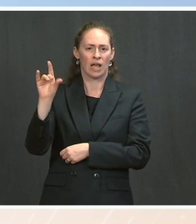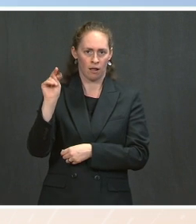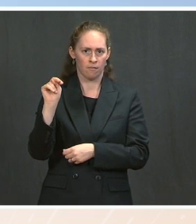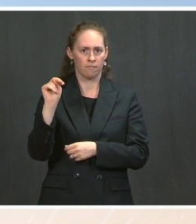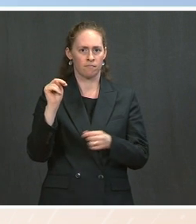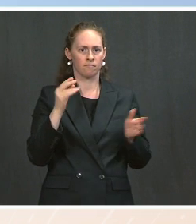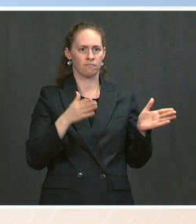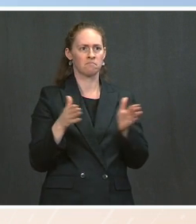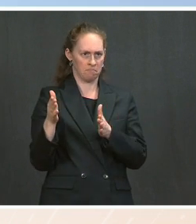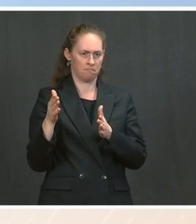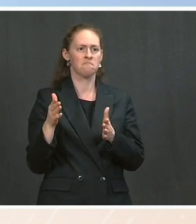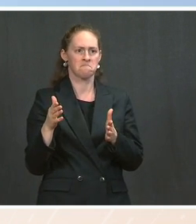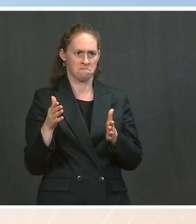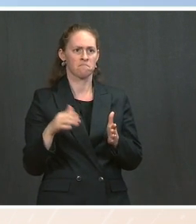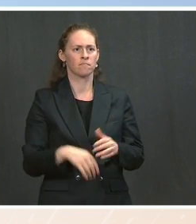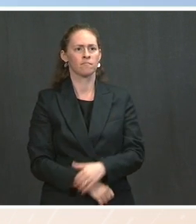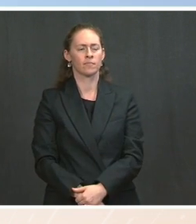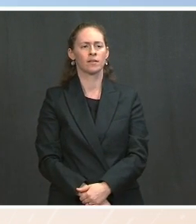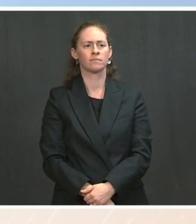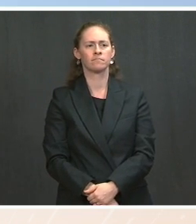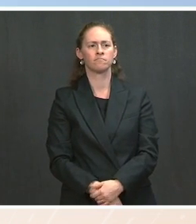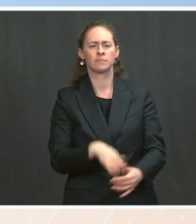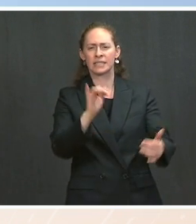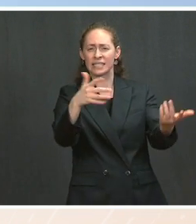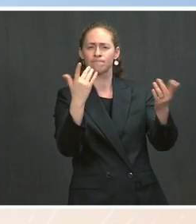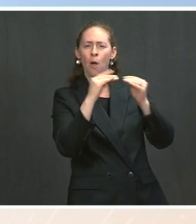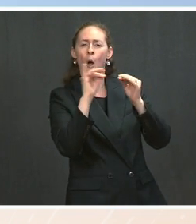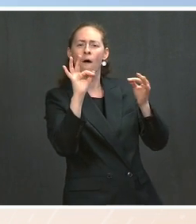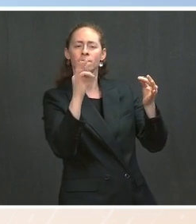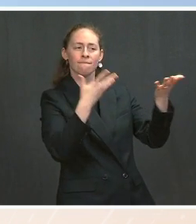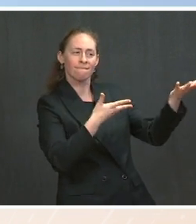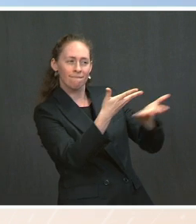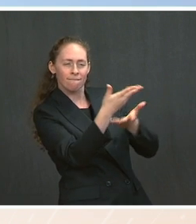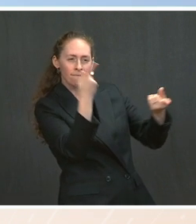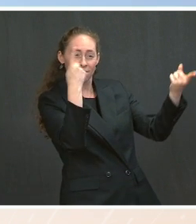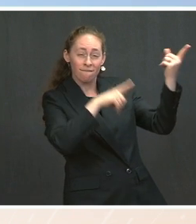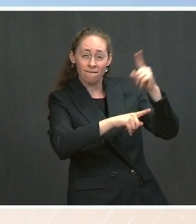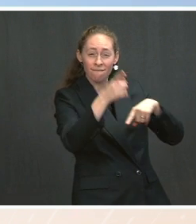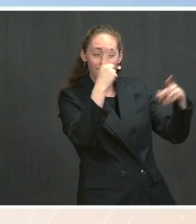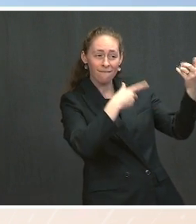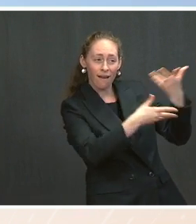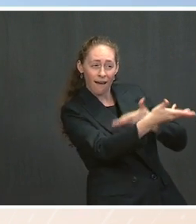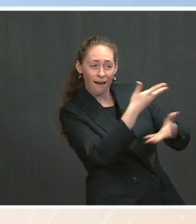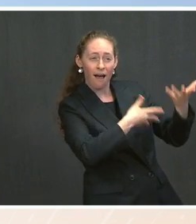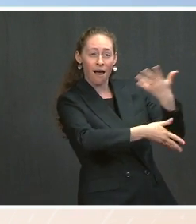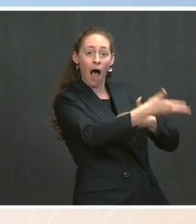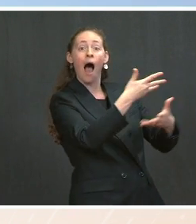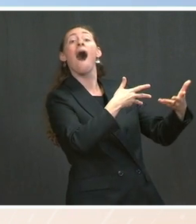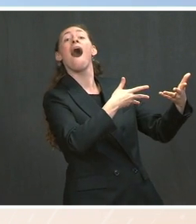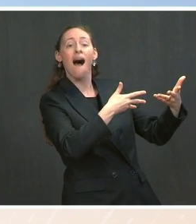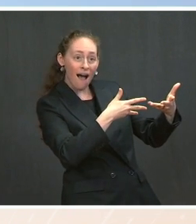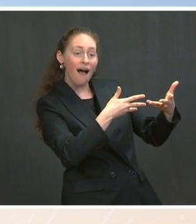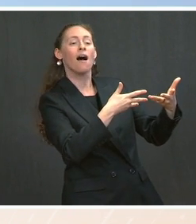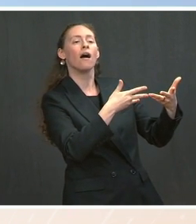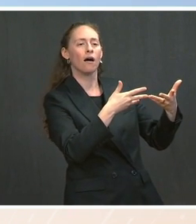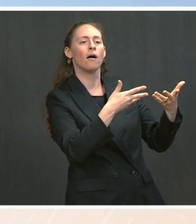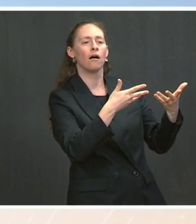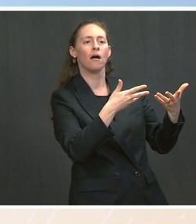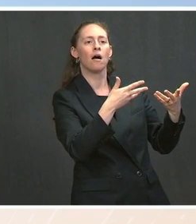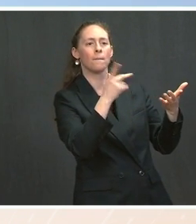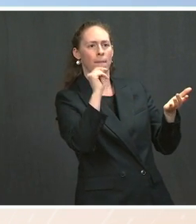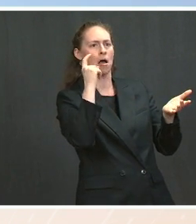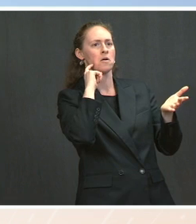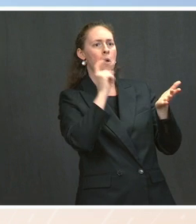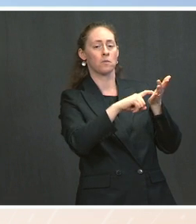the art, of seeking common ground. This proposal exhibits a willingness to come down in size, giving on some areas that